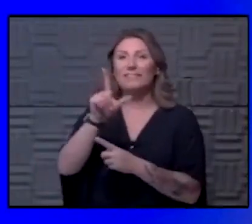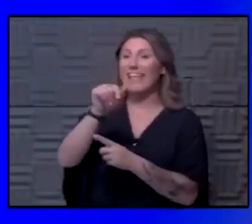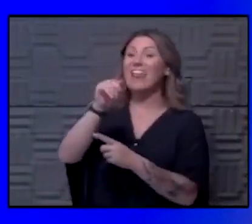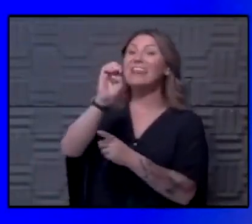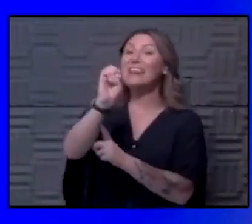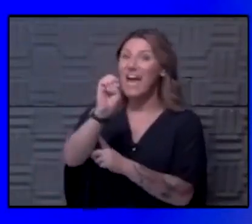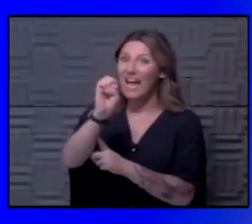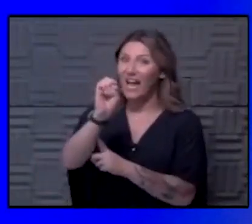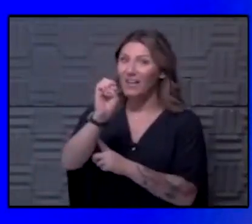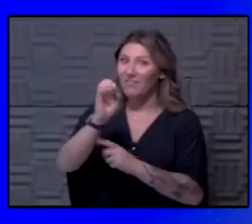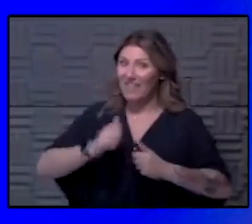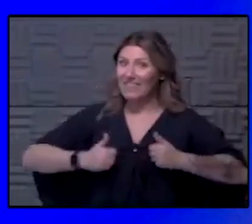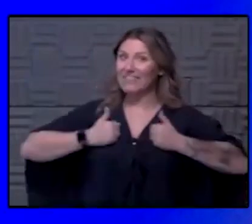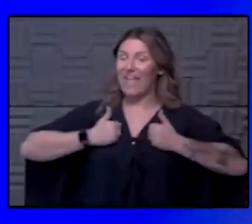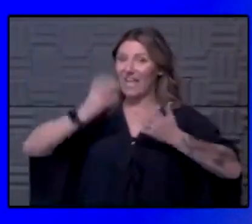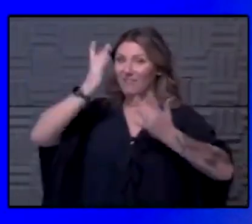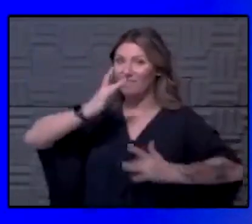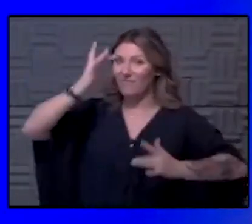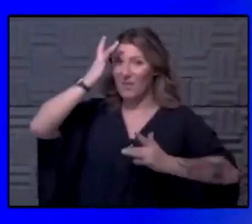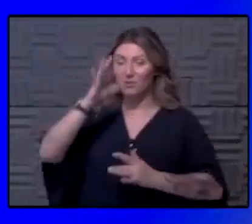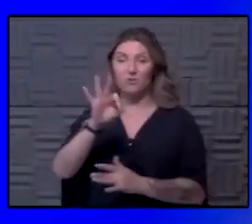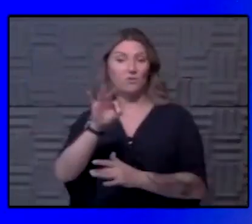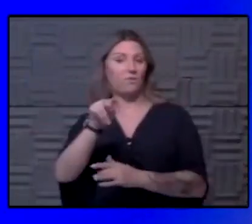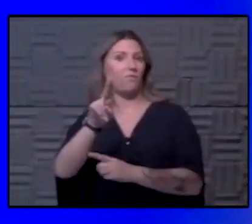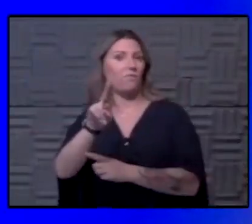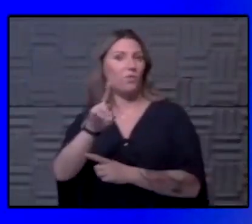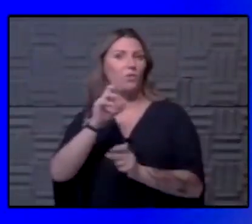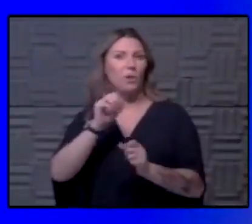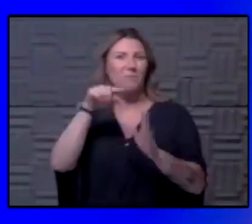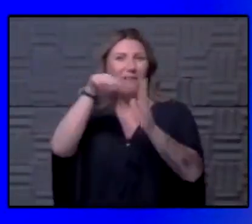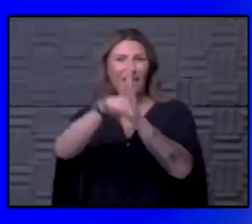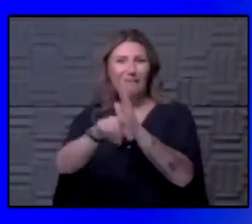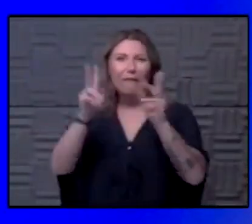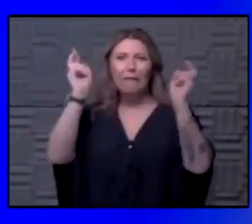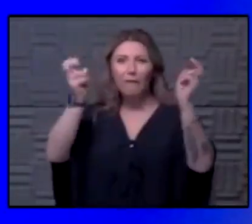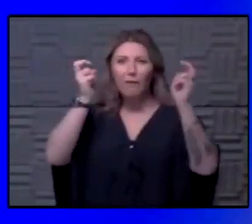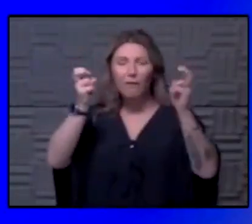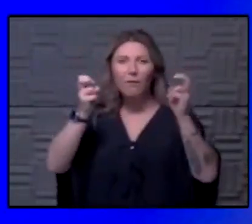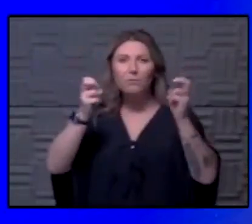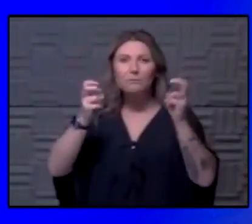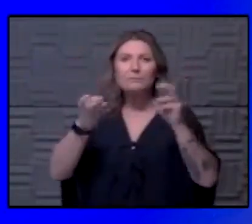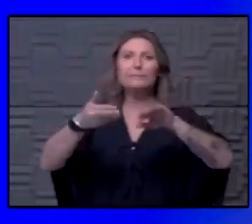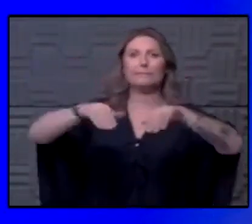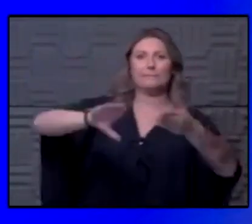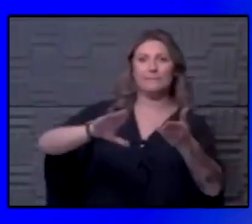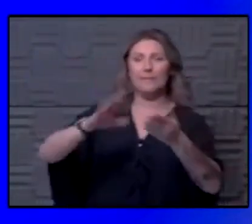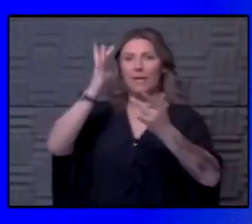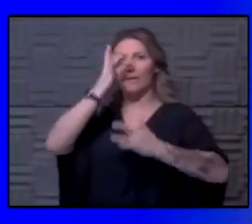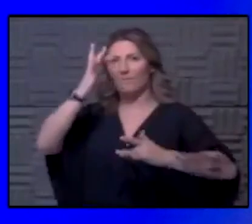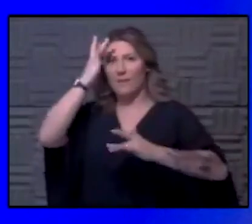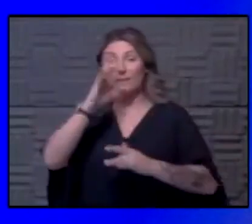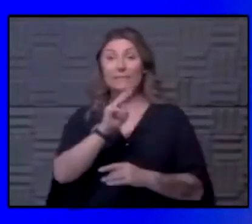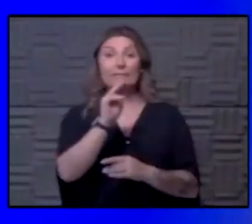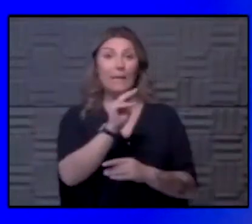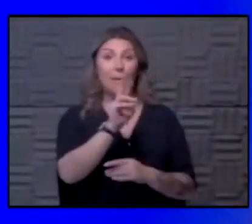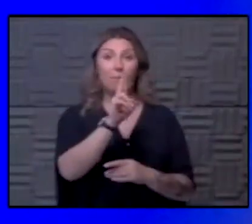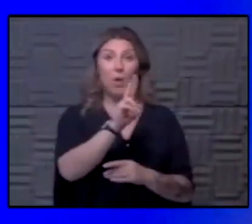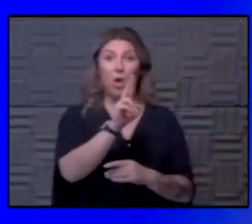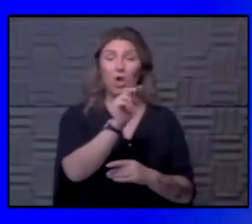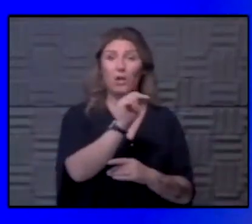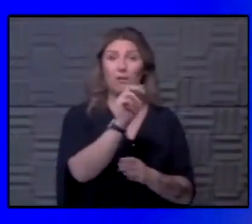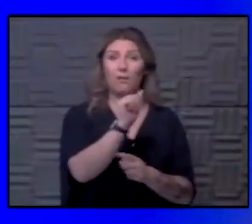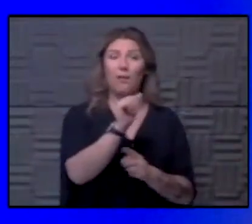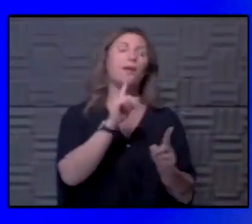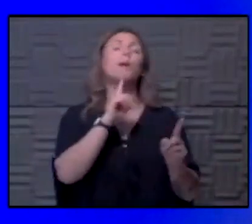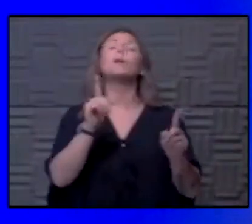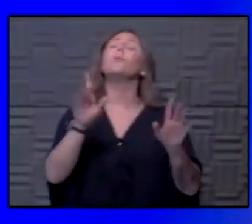vaccines. Influenza can be an inactivated or killed virus or a live virus vaccine. The mRNA vaccine, but